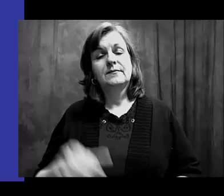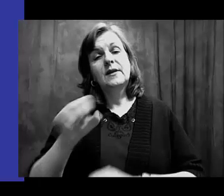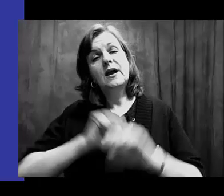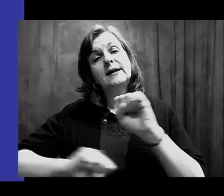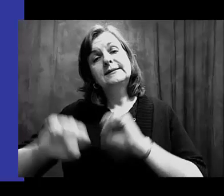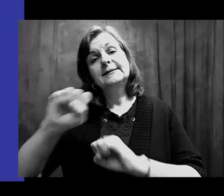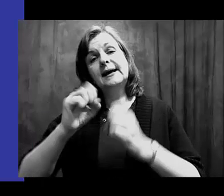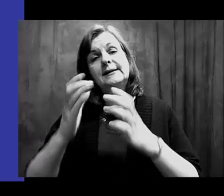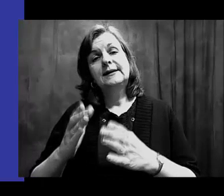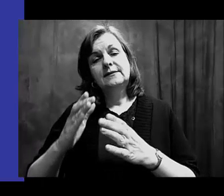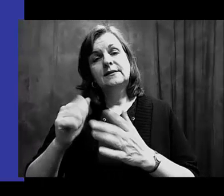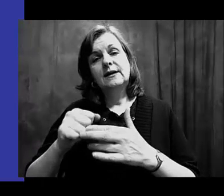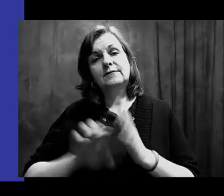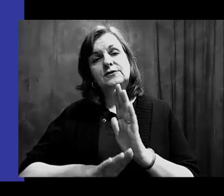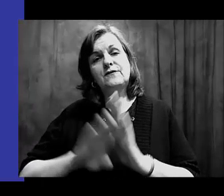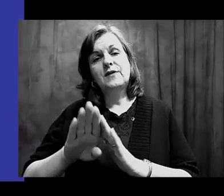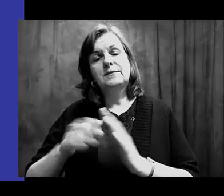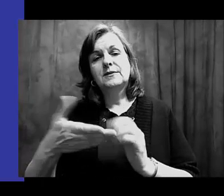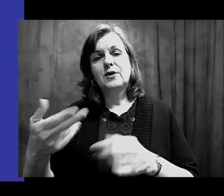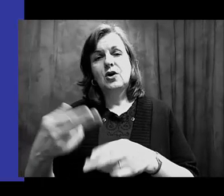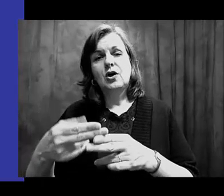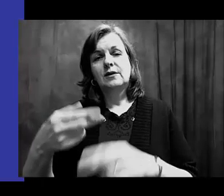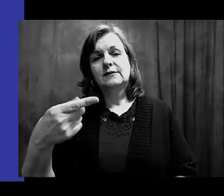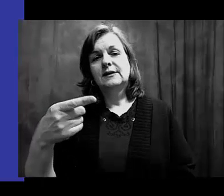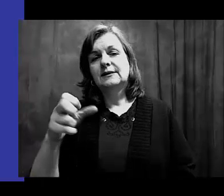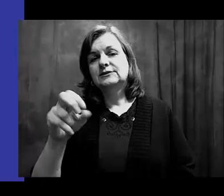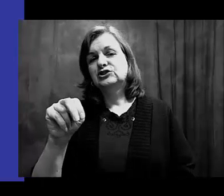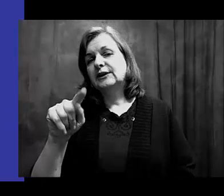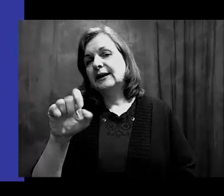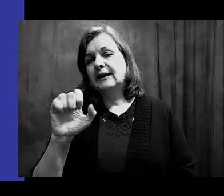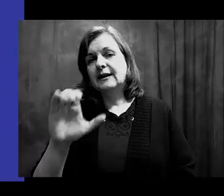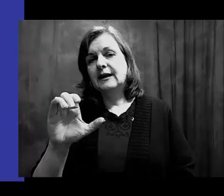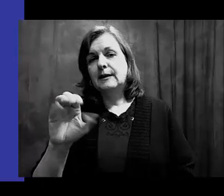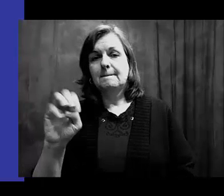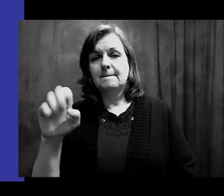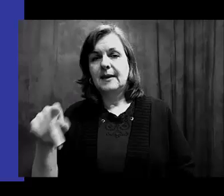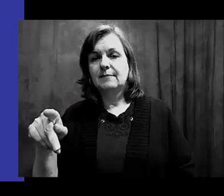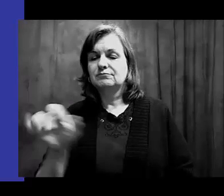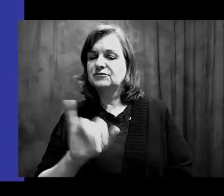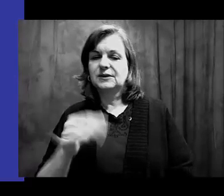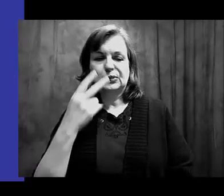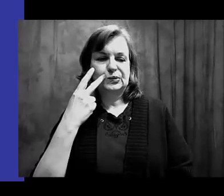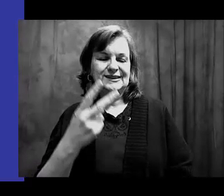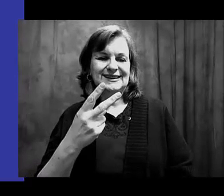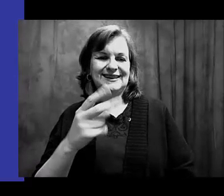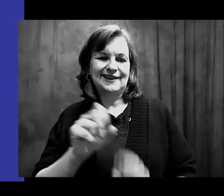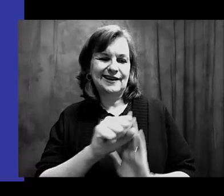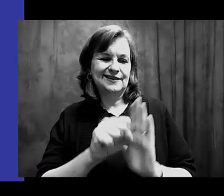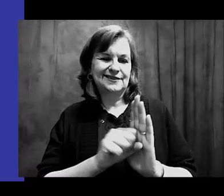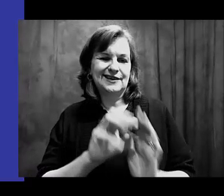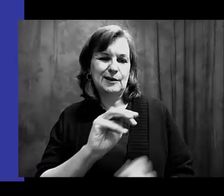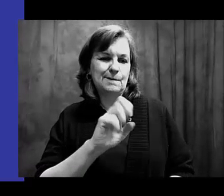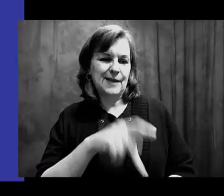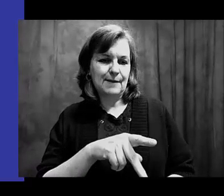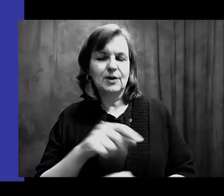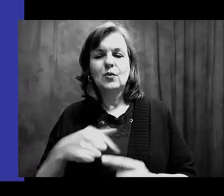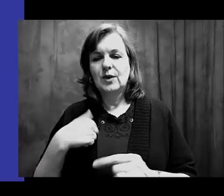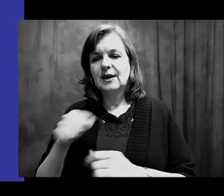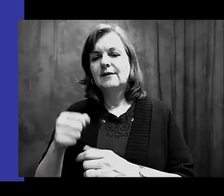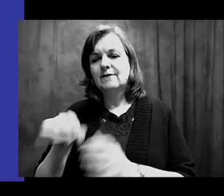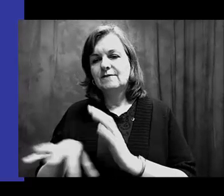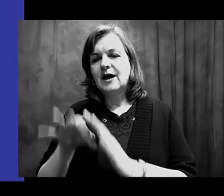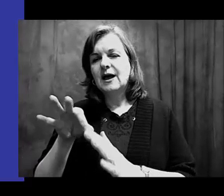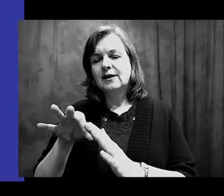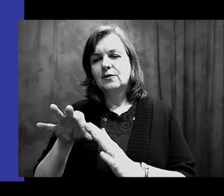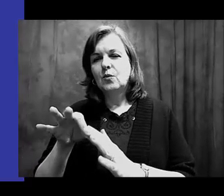genetic maps. So just like you have a map of a town or a state, we can actually map your chromosomes and